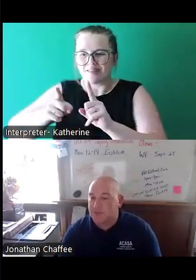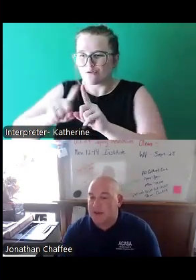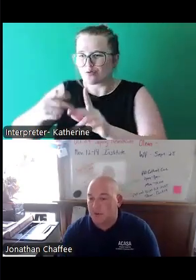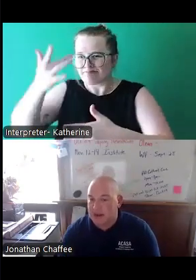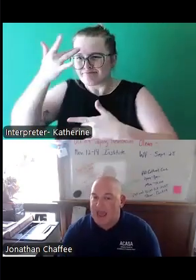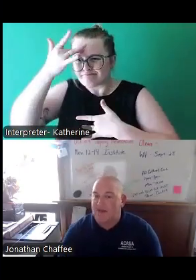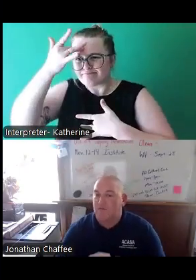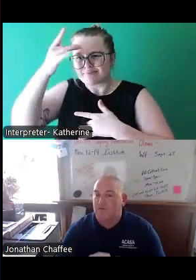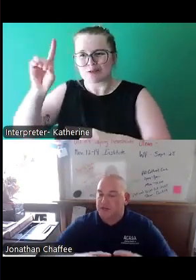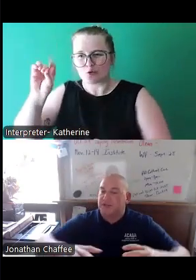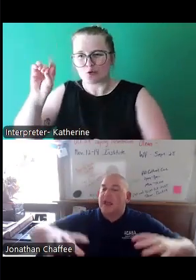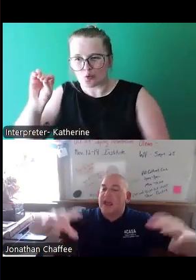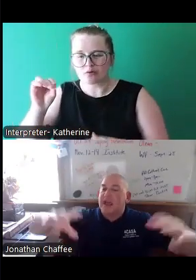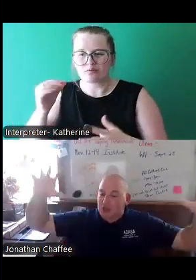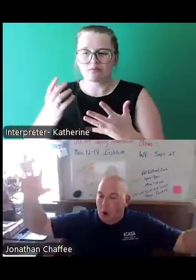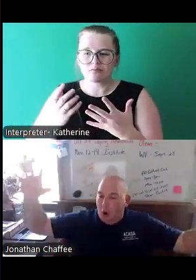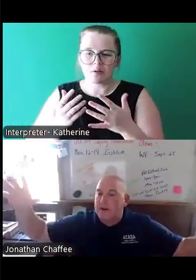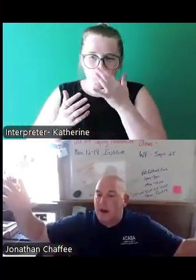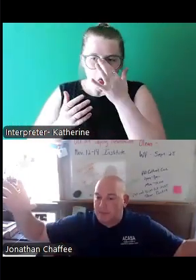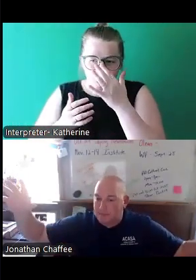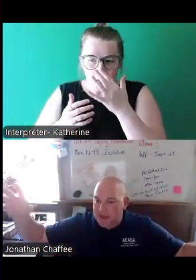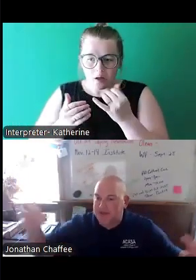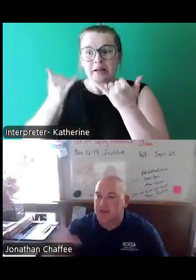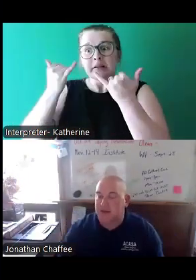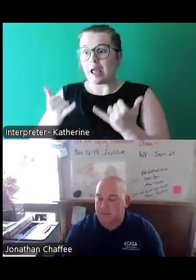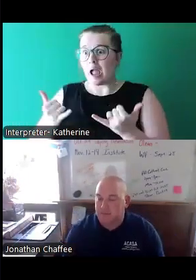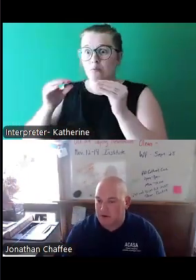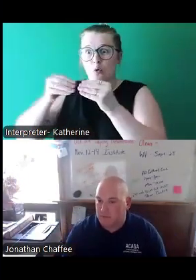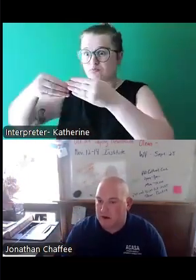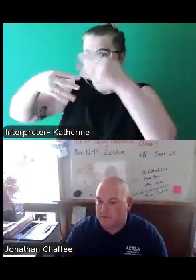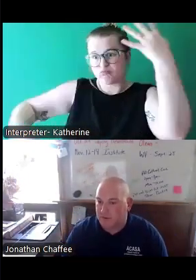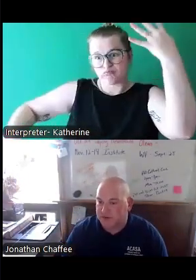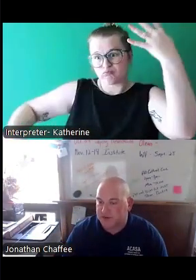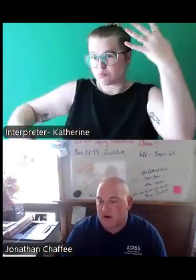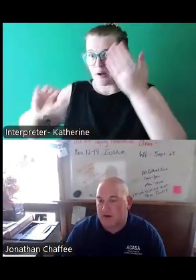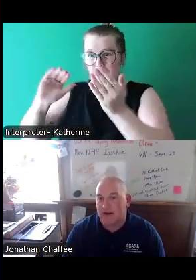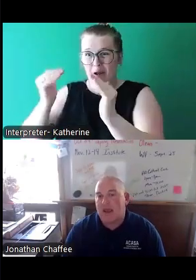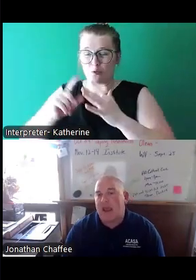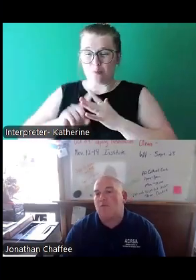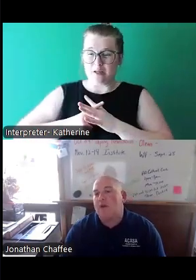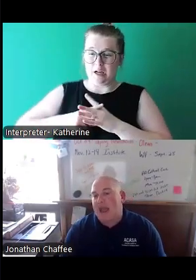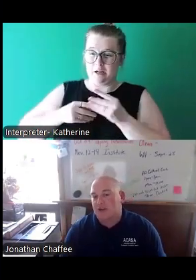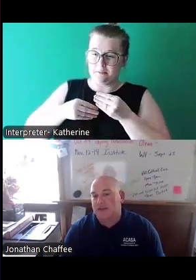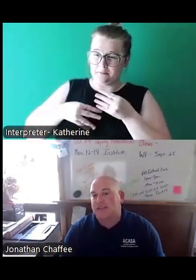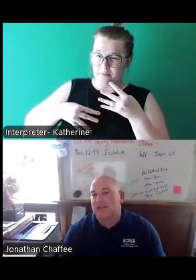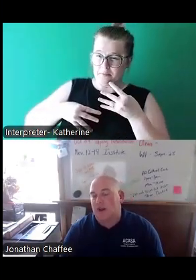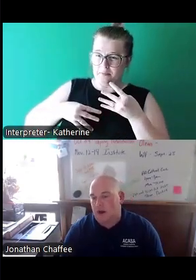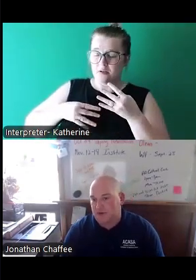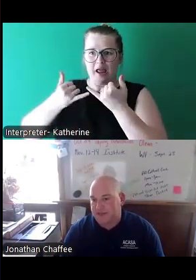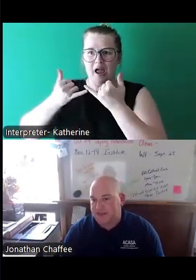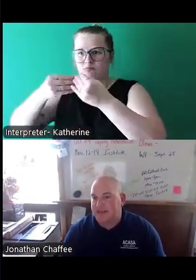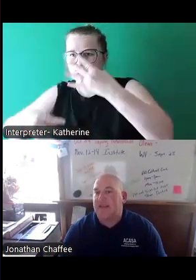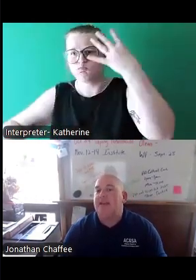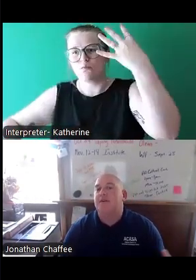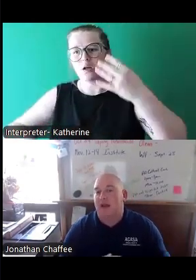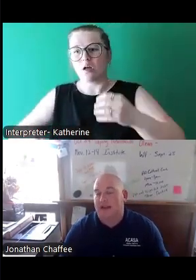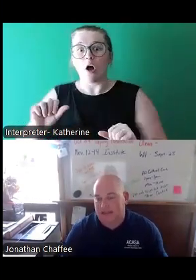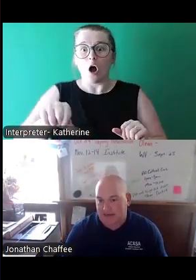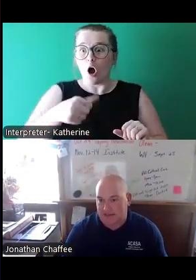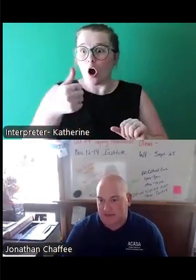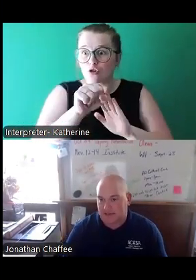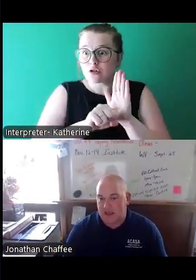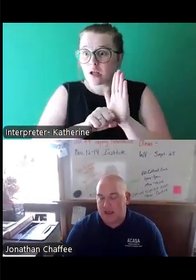conditions people can have, which it's opened up immensely compared to where it first started. And we actually see in other states, even